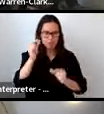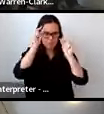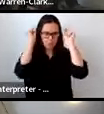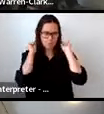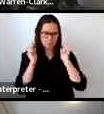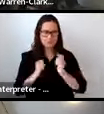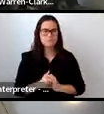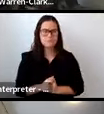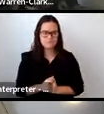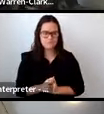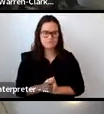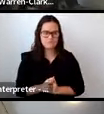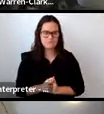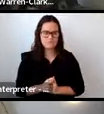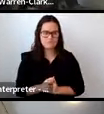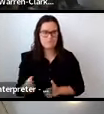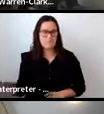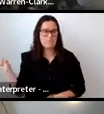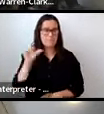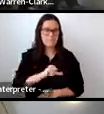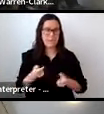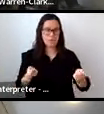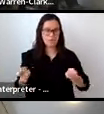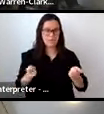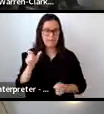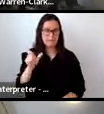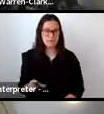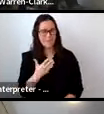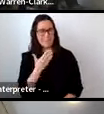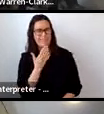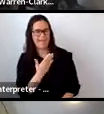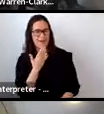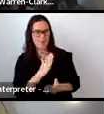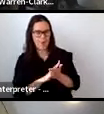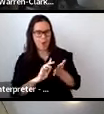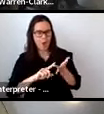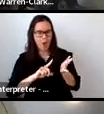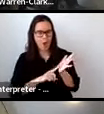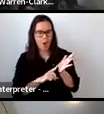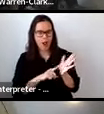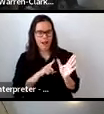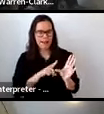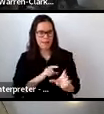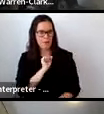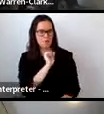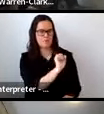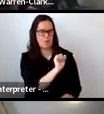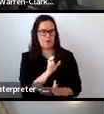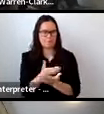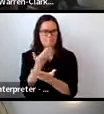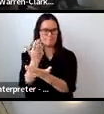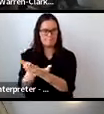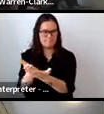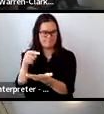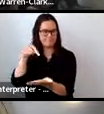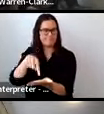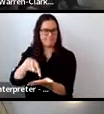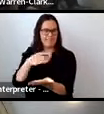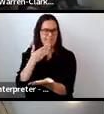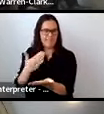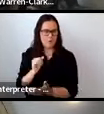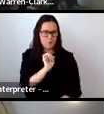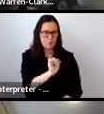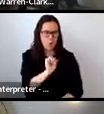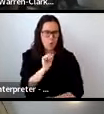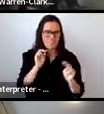Right, Holly, thank you for your submission. It's an interesting perspective that you bring to us today. So I